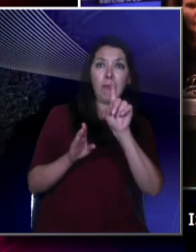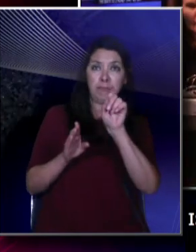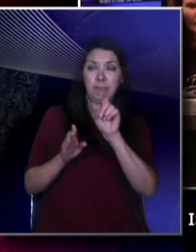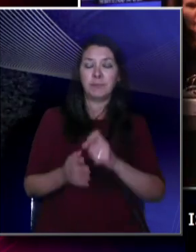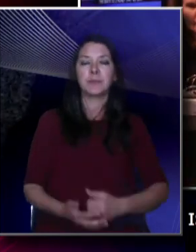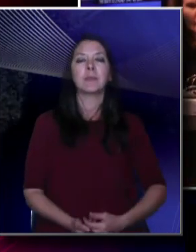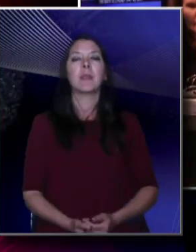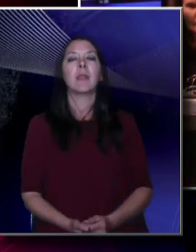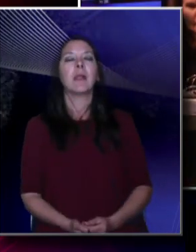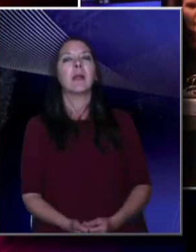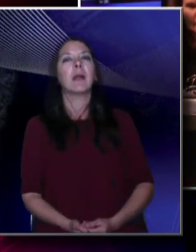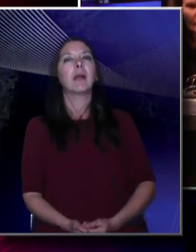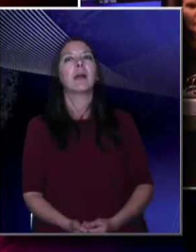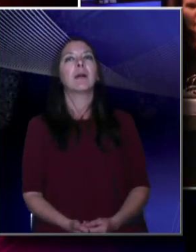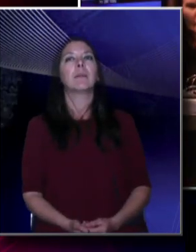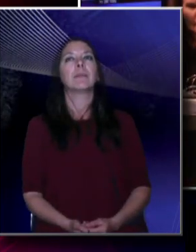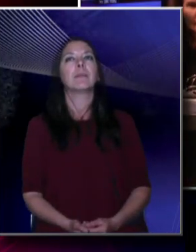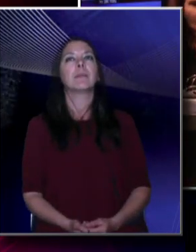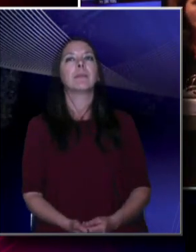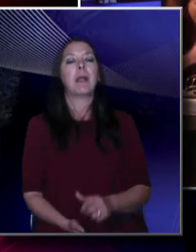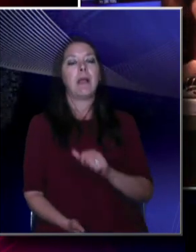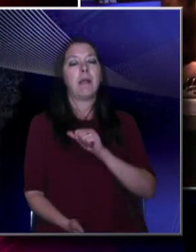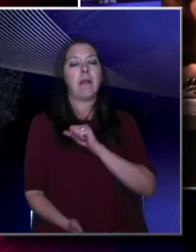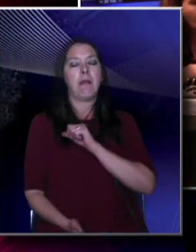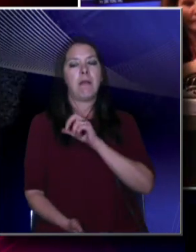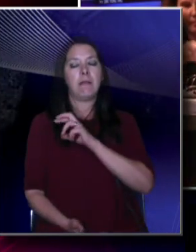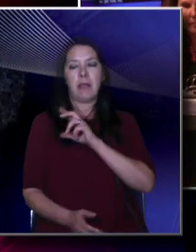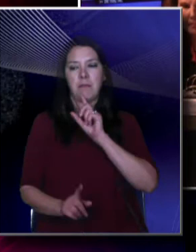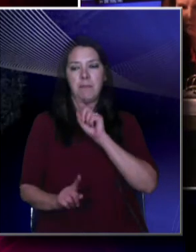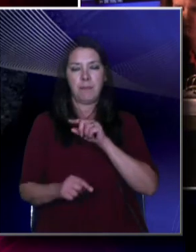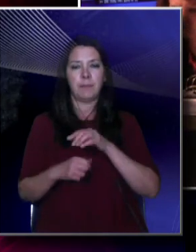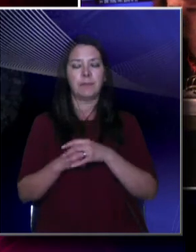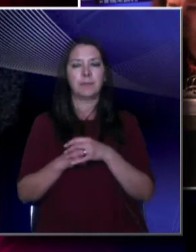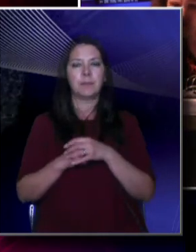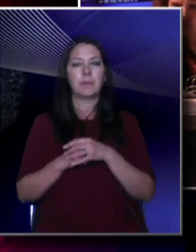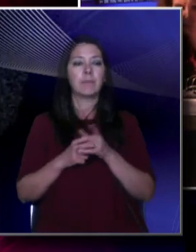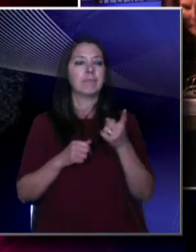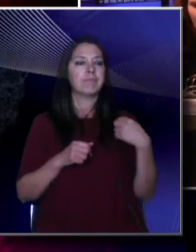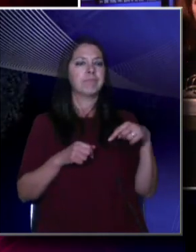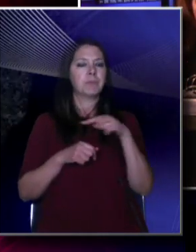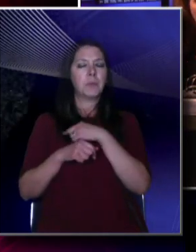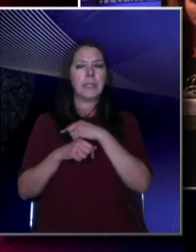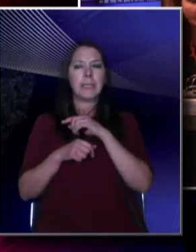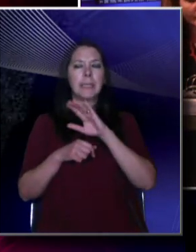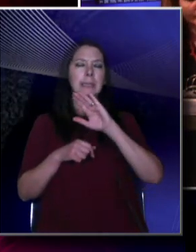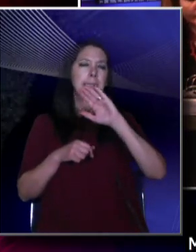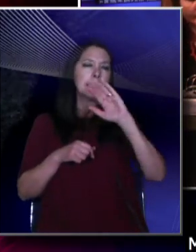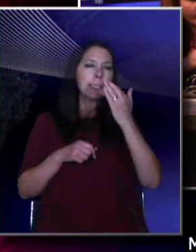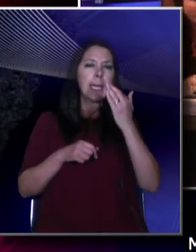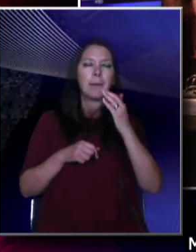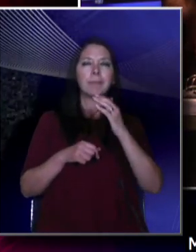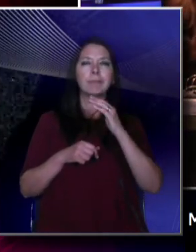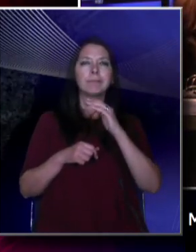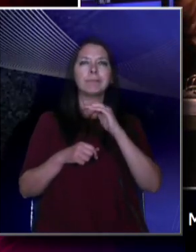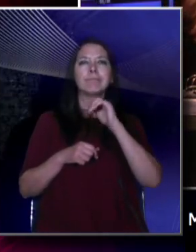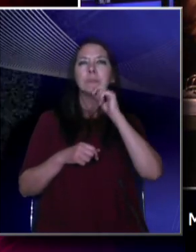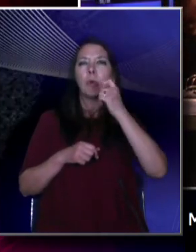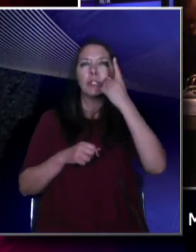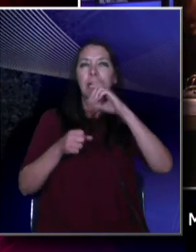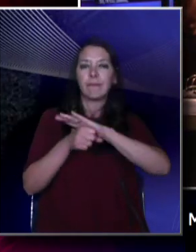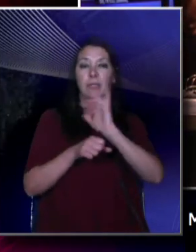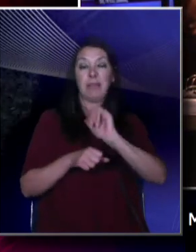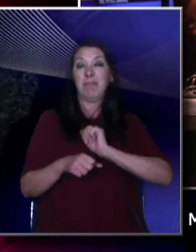One thing that some of us don't understand, and myself too, I'm still learning, is that